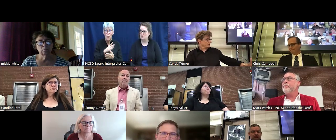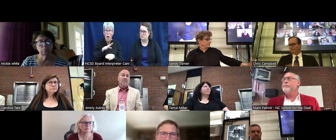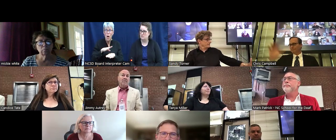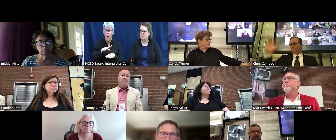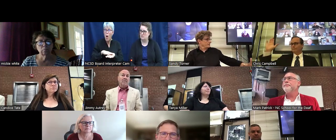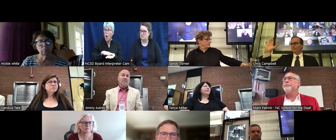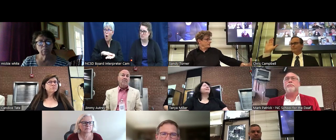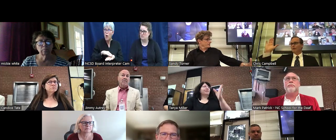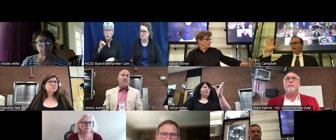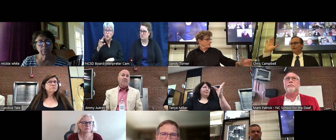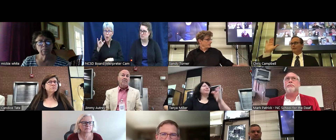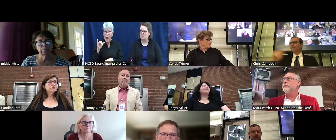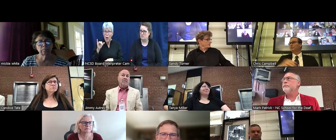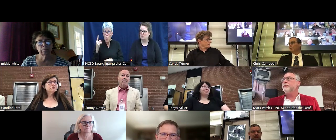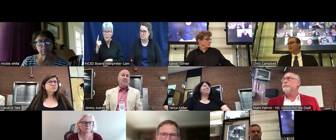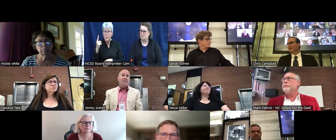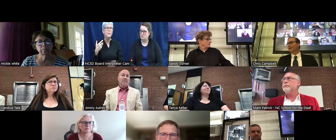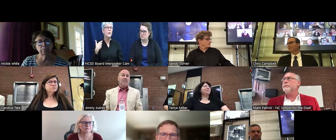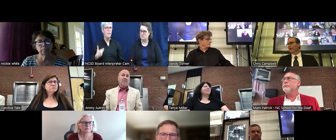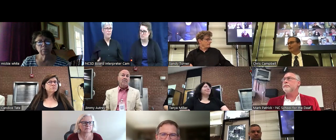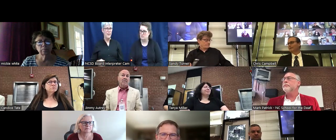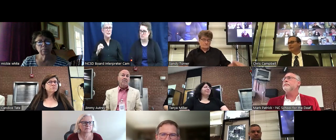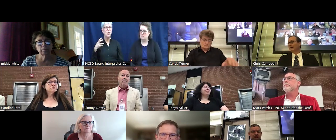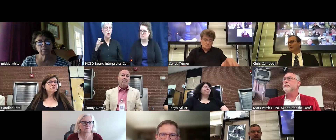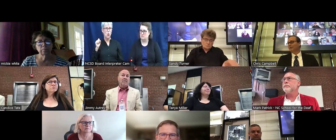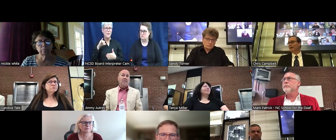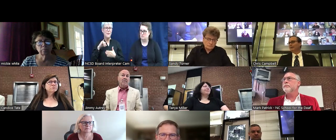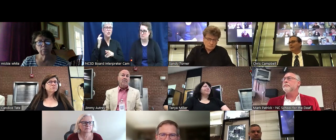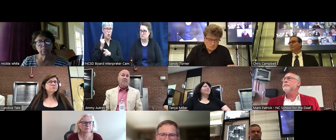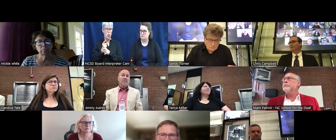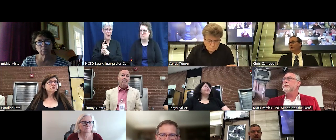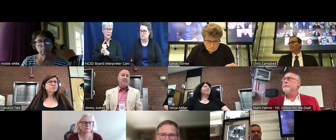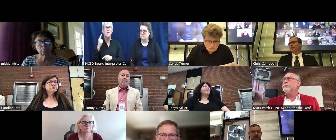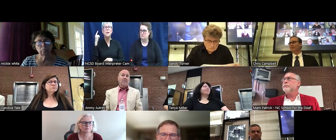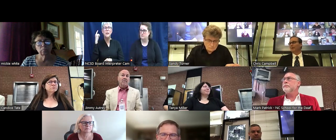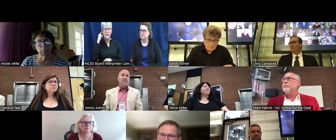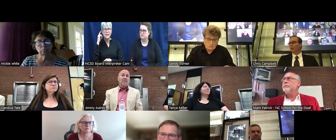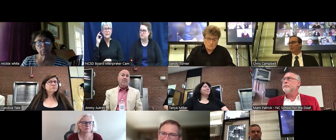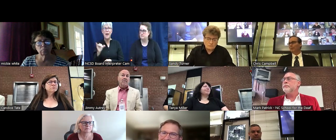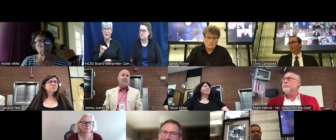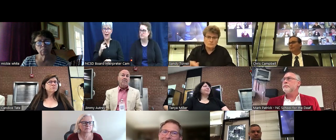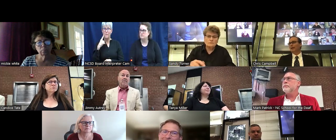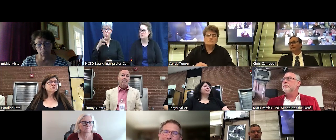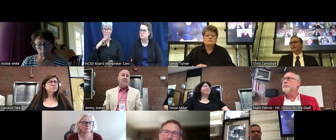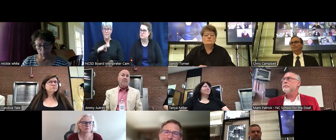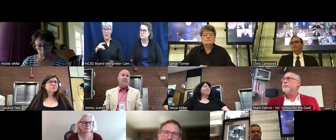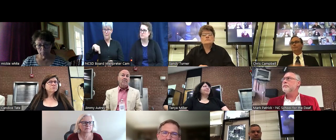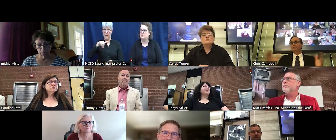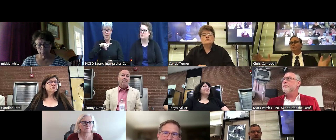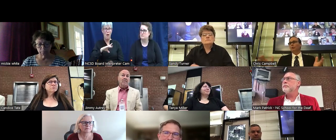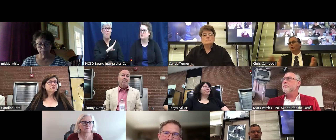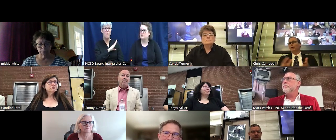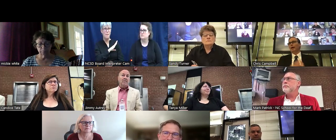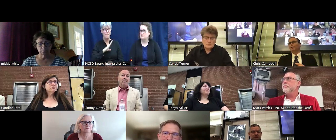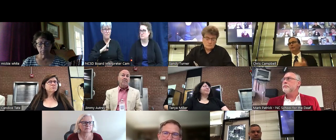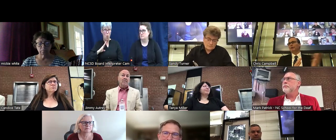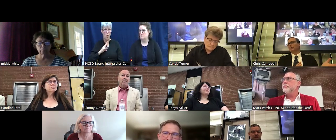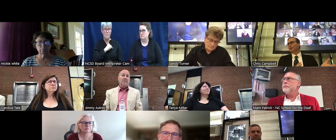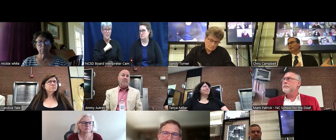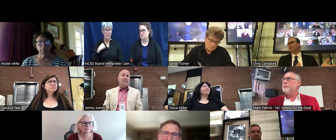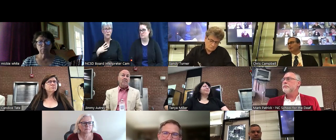saying? This is Chris. That's correct. And it sounds like that for the benefit of the board members and the school, that